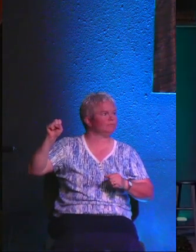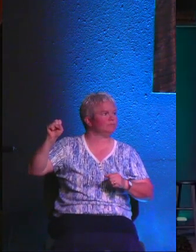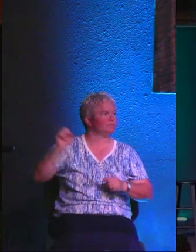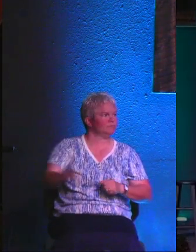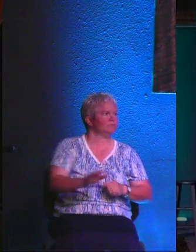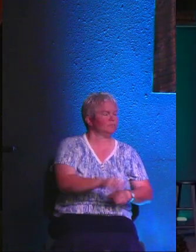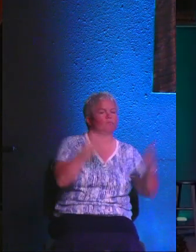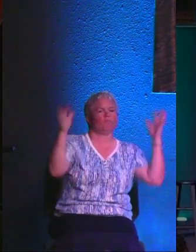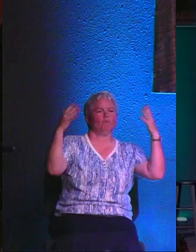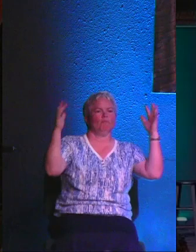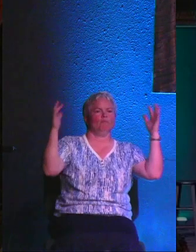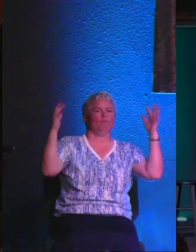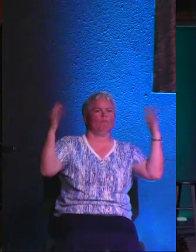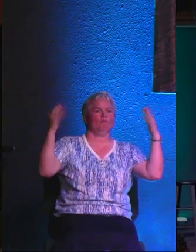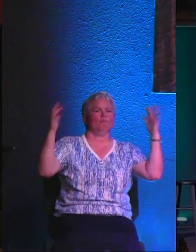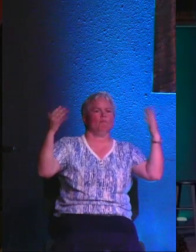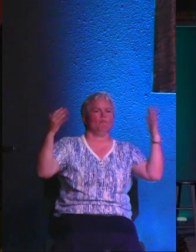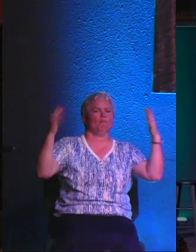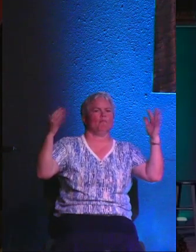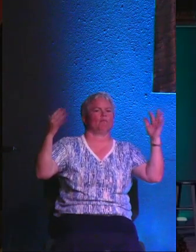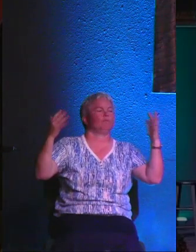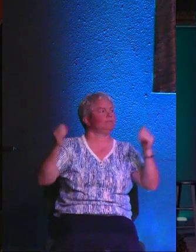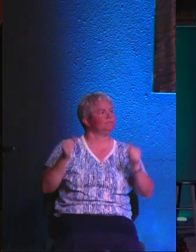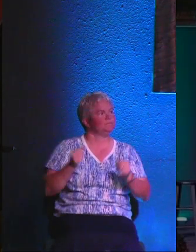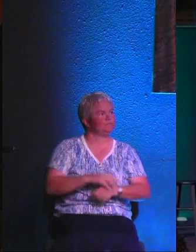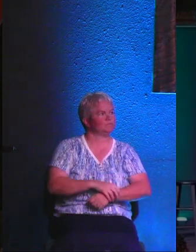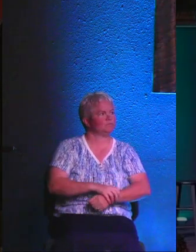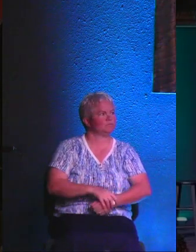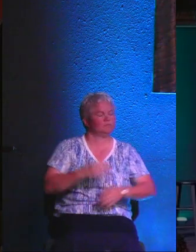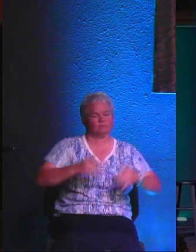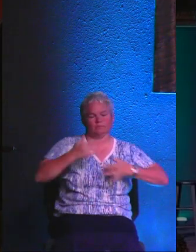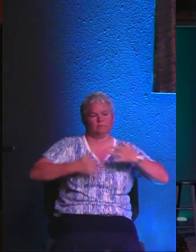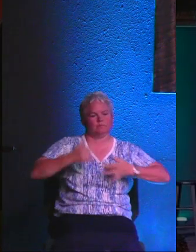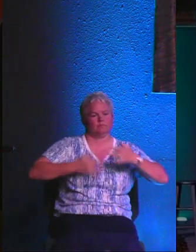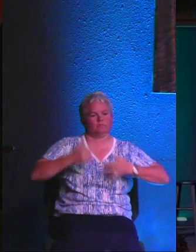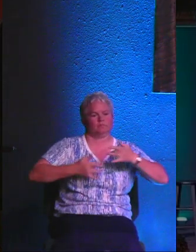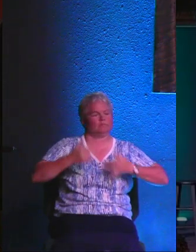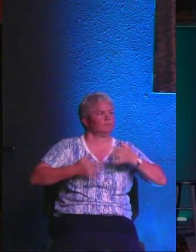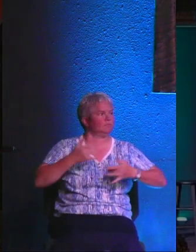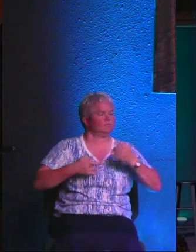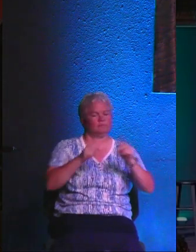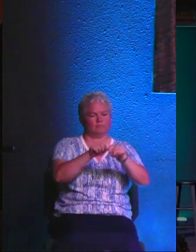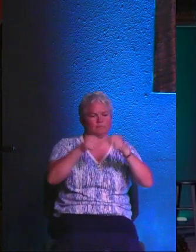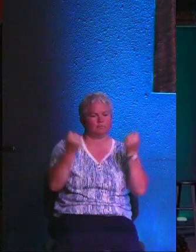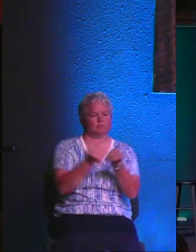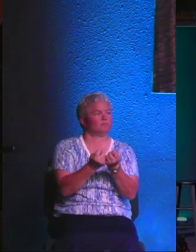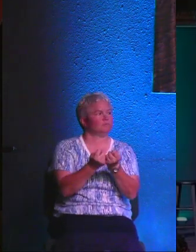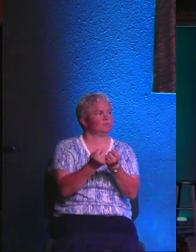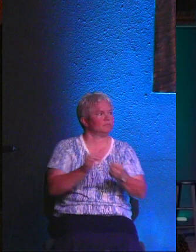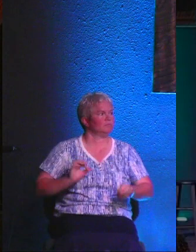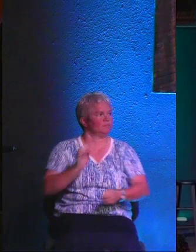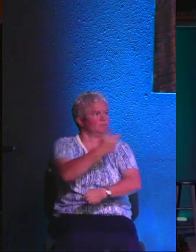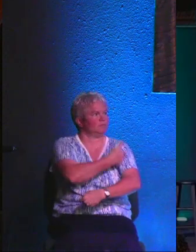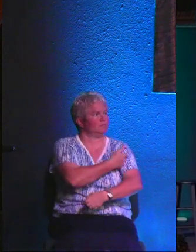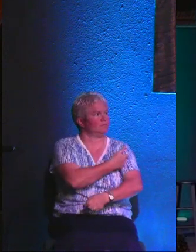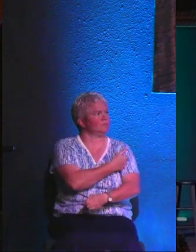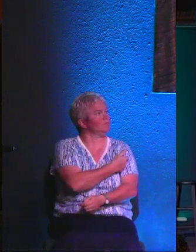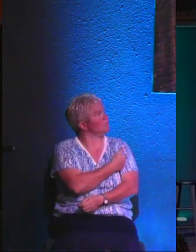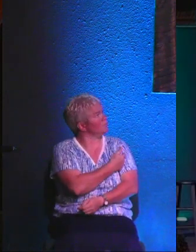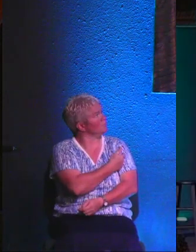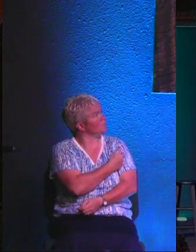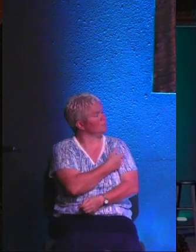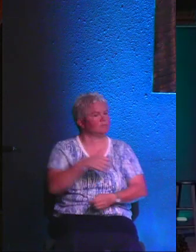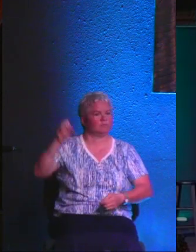had this youth team that's been meeting the last few weeks, and we're real excited. We've got an awesome team going together, and we are part of